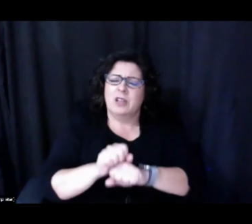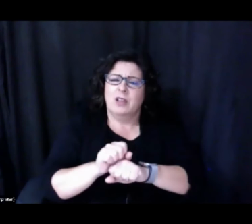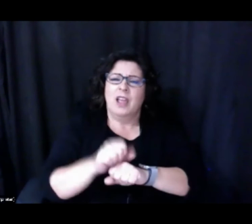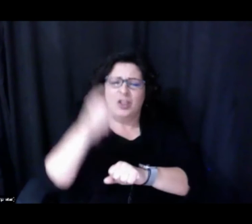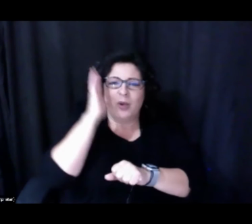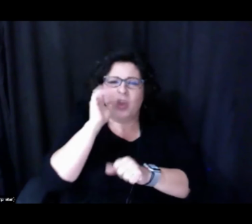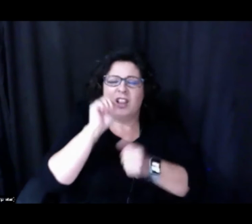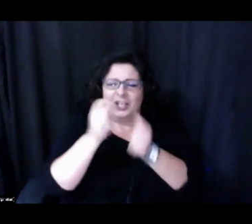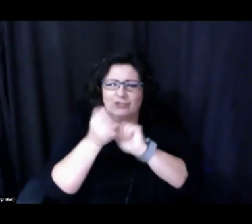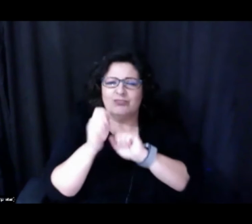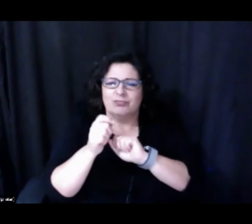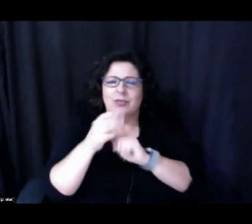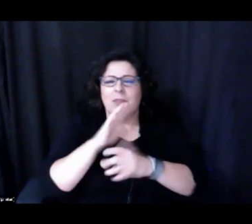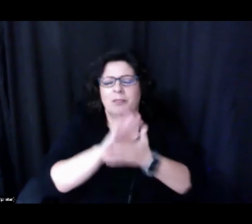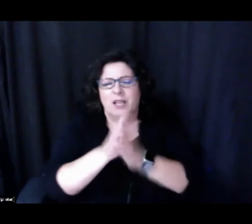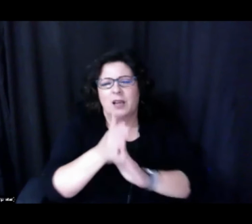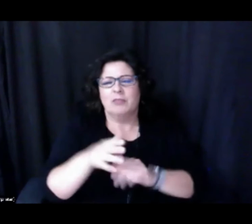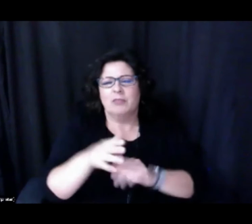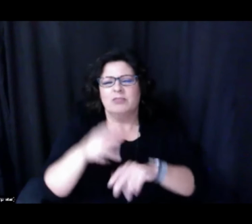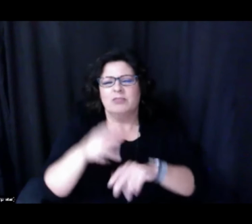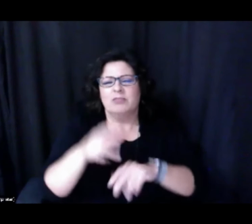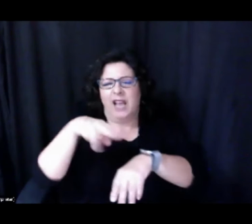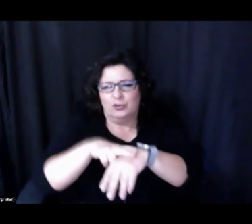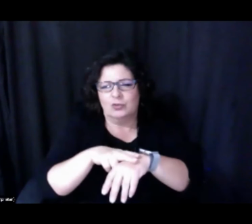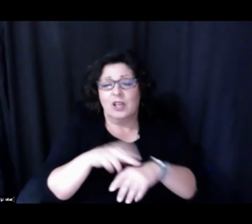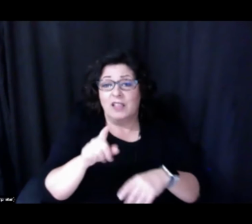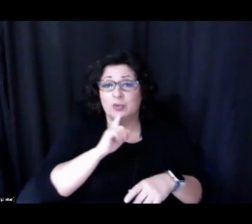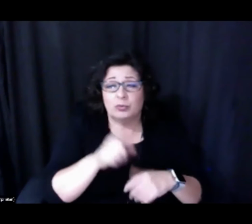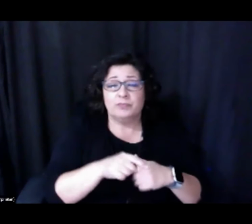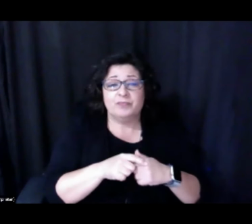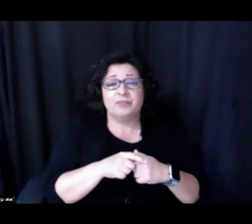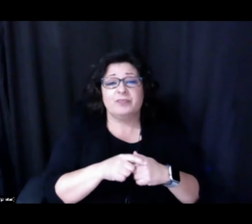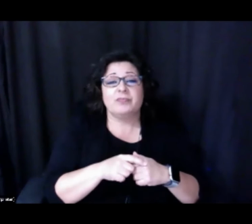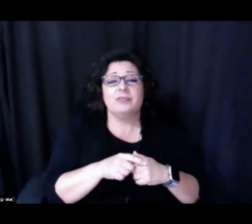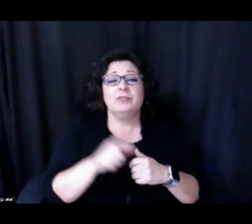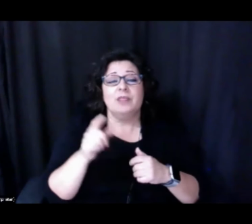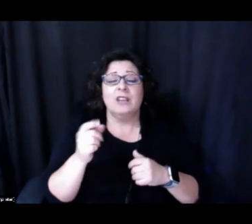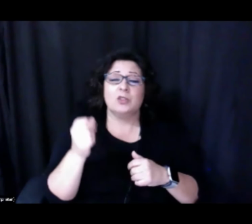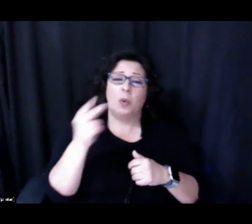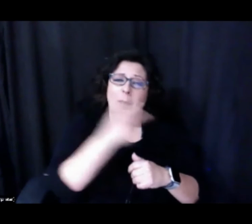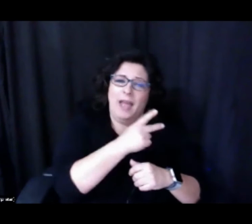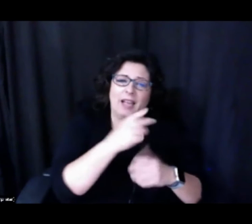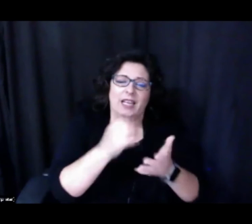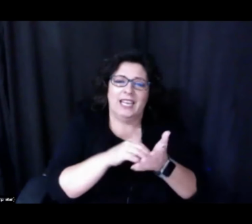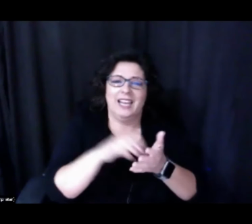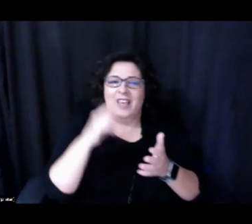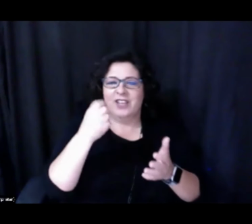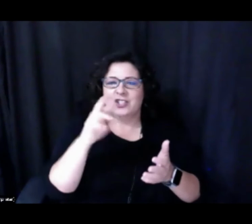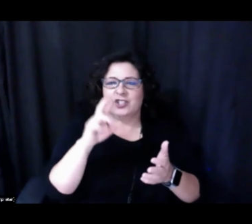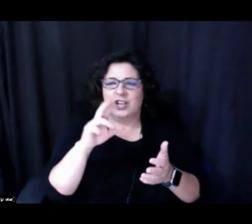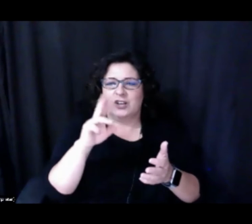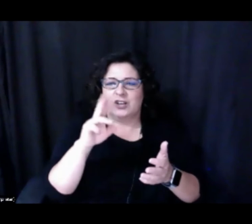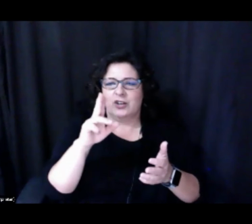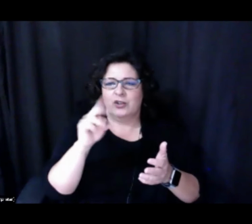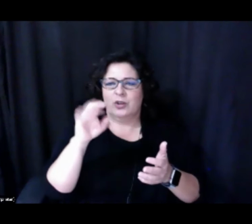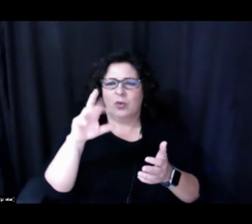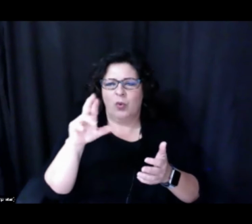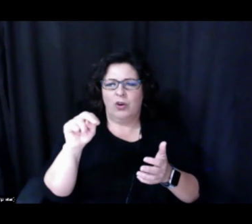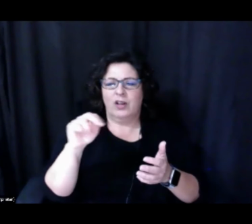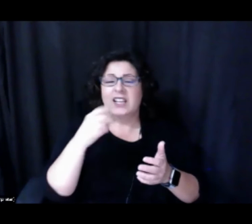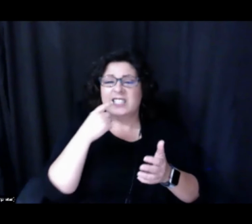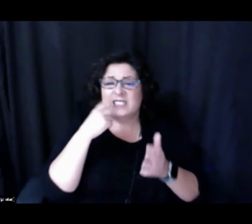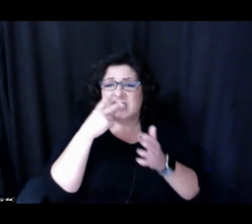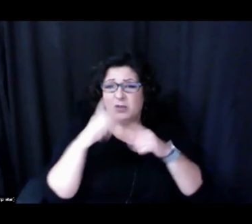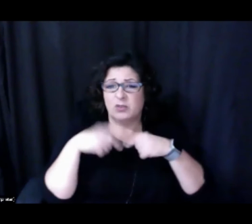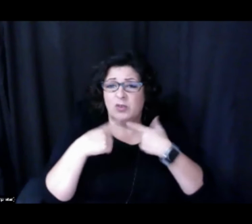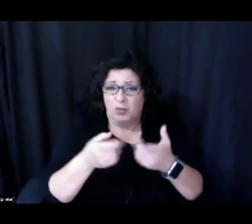that's absolutely true. Okay, so let's look at the gender unicorn and how we've done so far. So